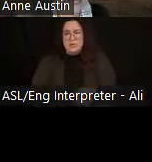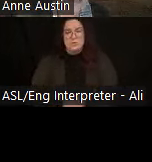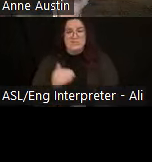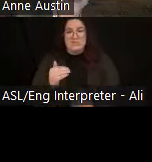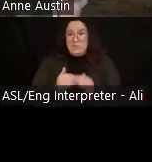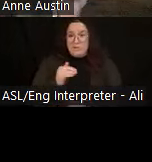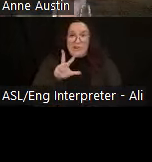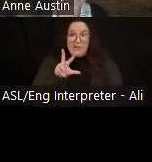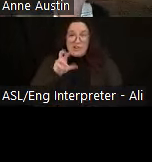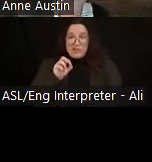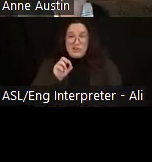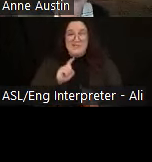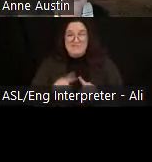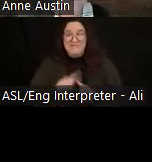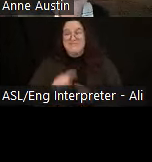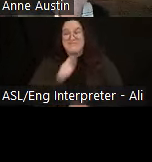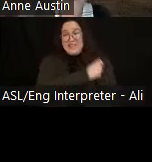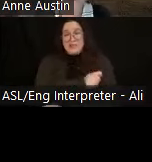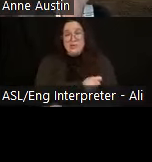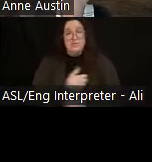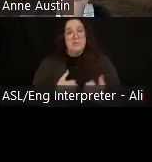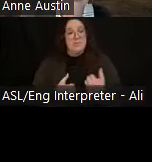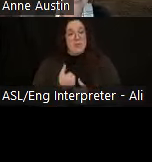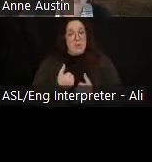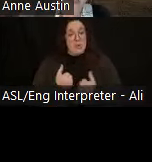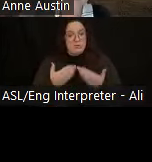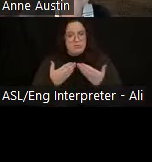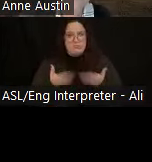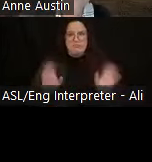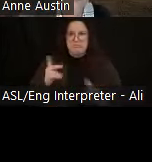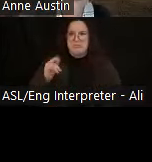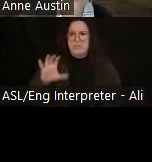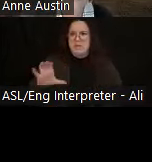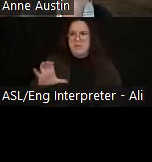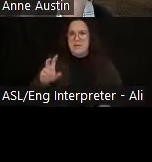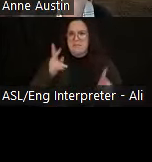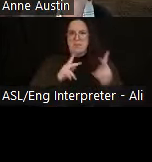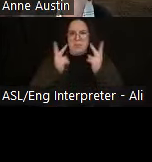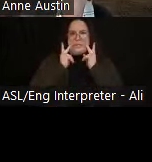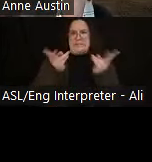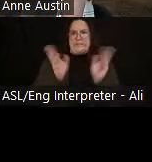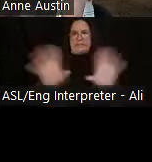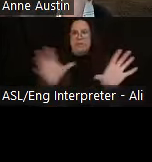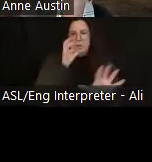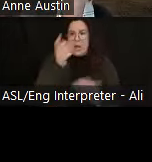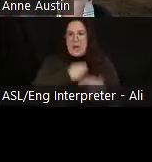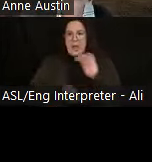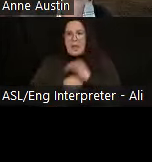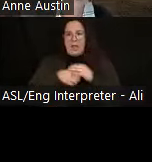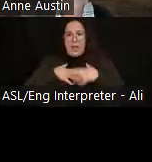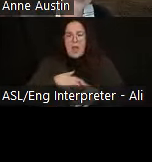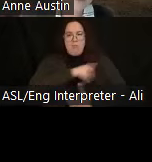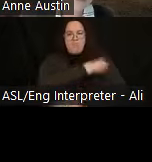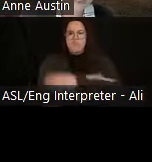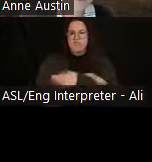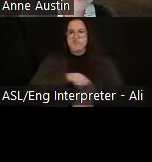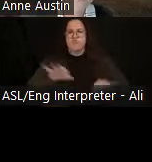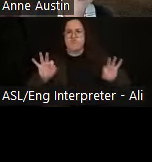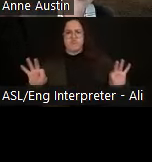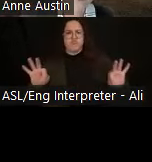30 tattoos, most of which were placed in public and highly visible areas of her body. Her